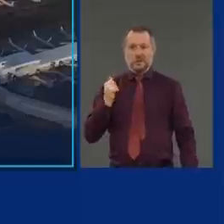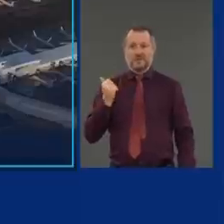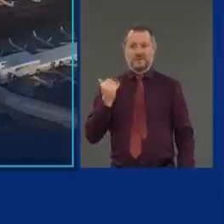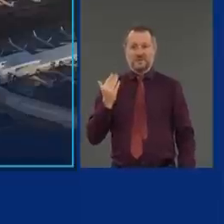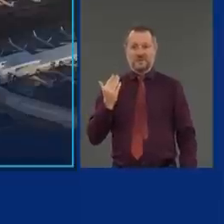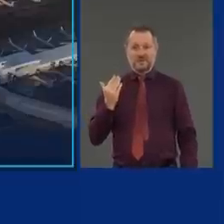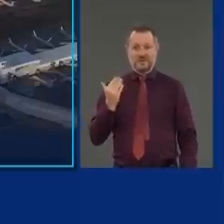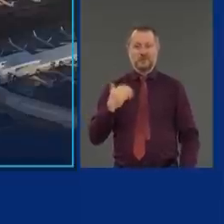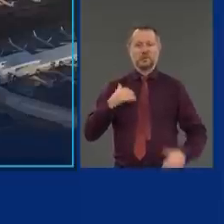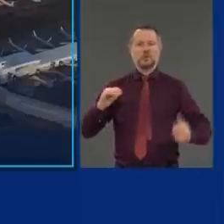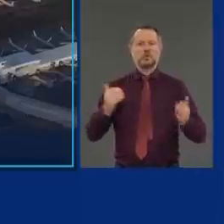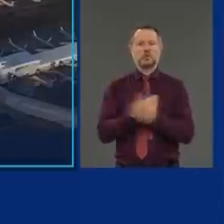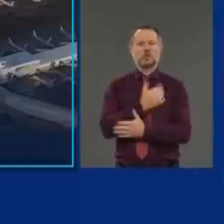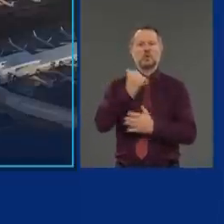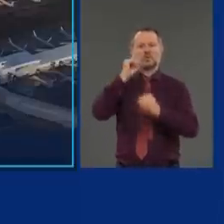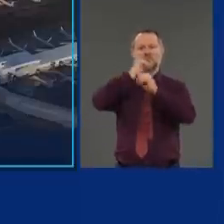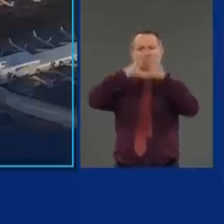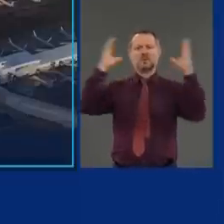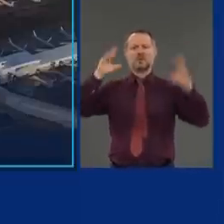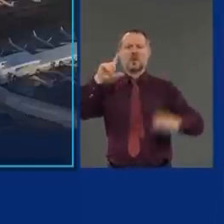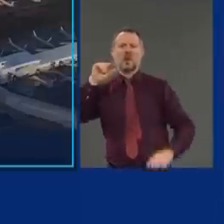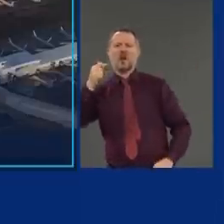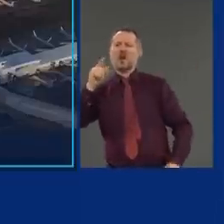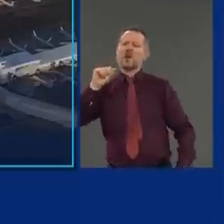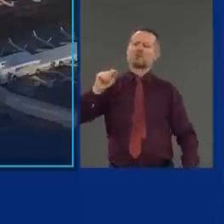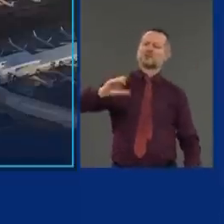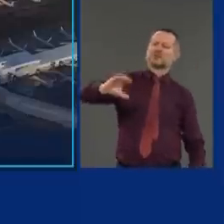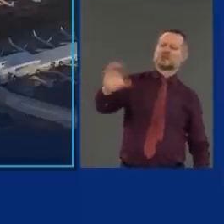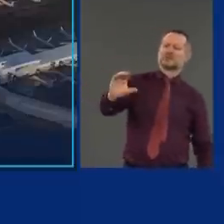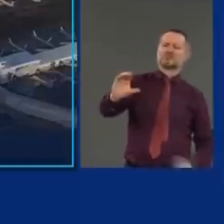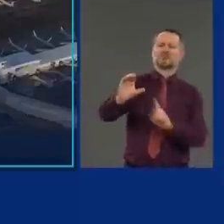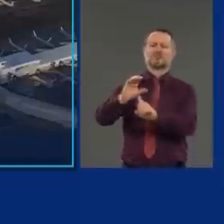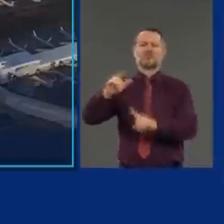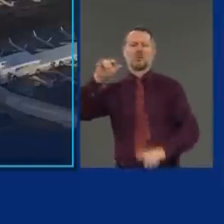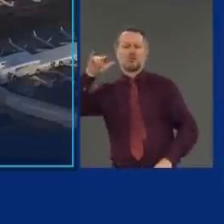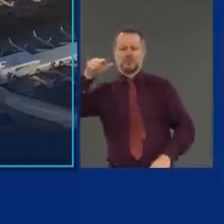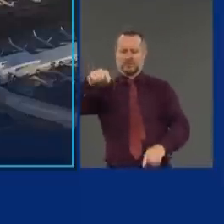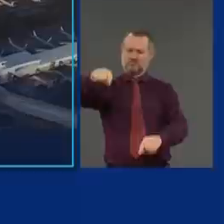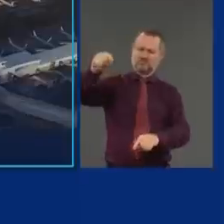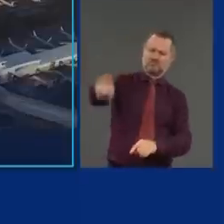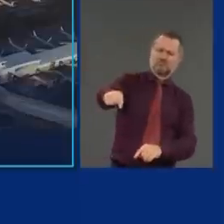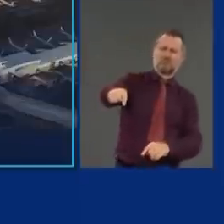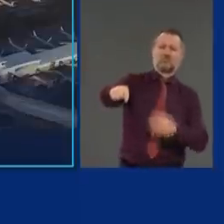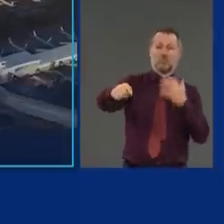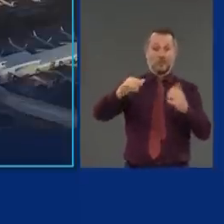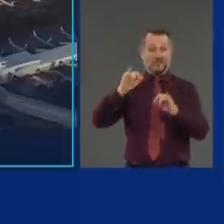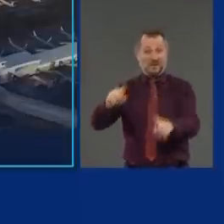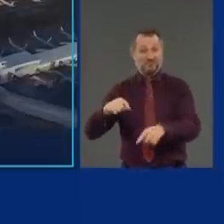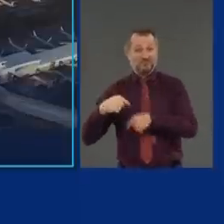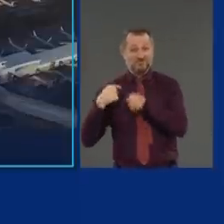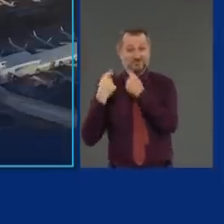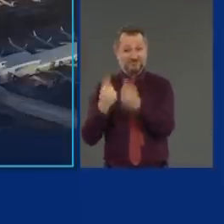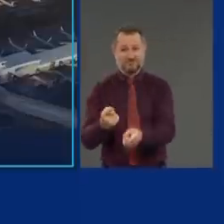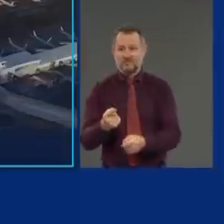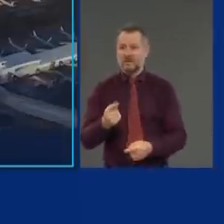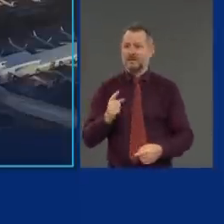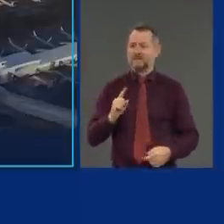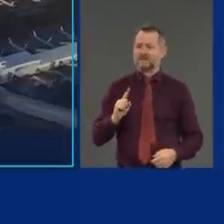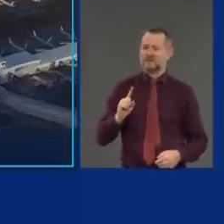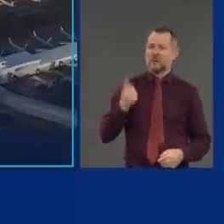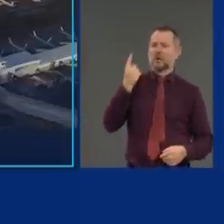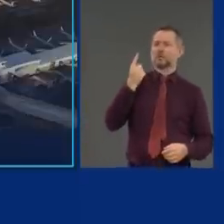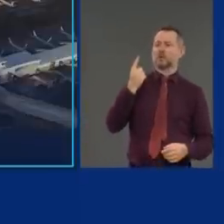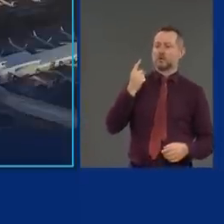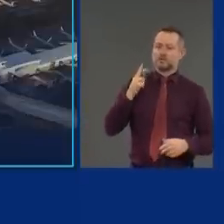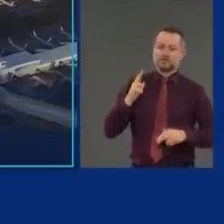century integrated LaGuardia, one airport. Since then, the construction of the nation's first entirely new airport has